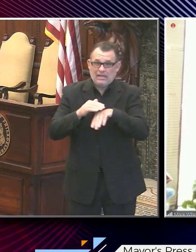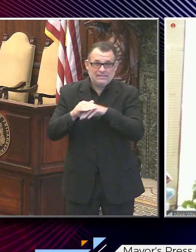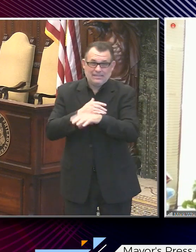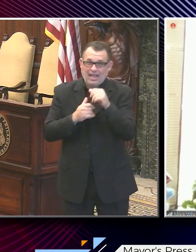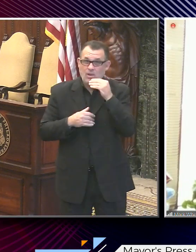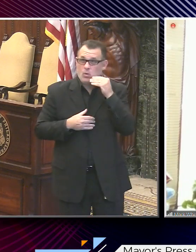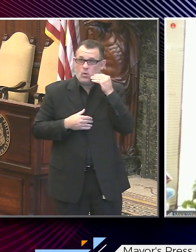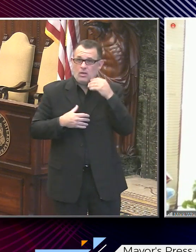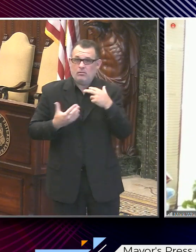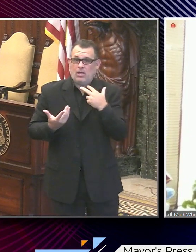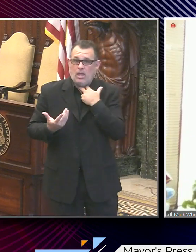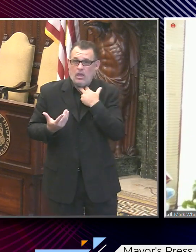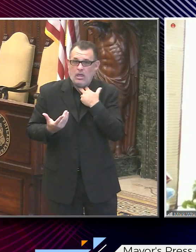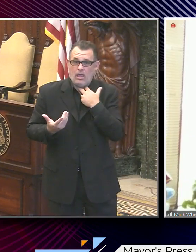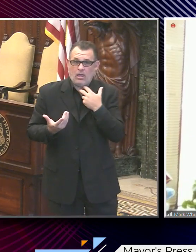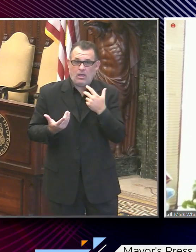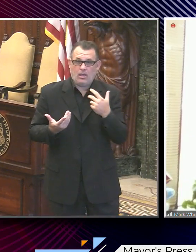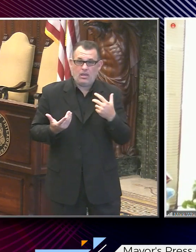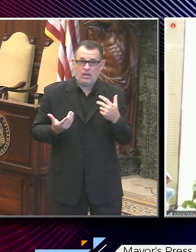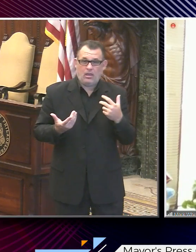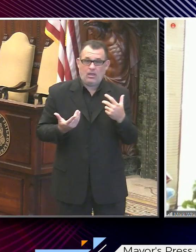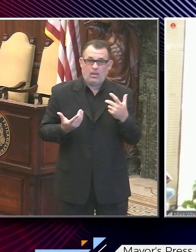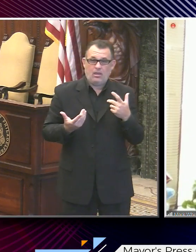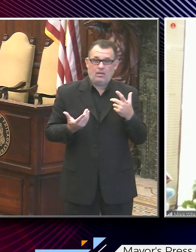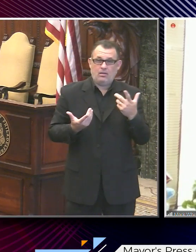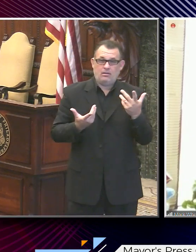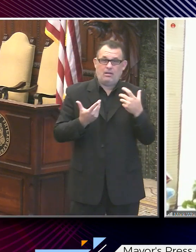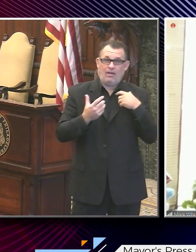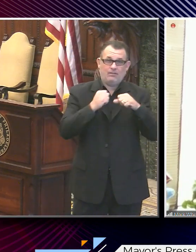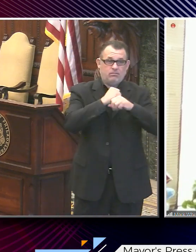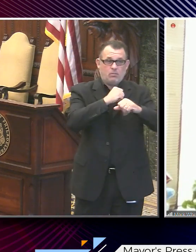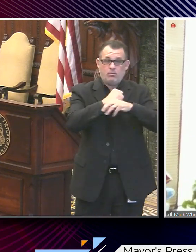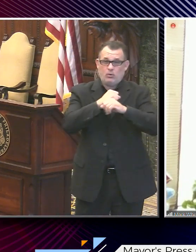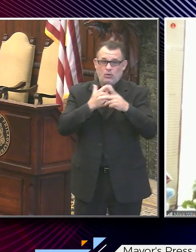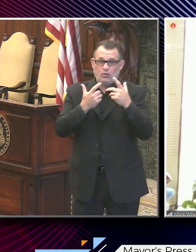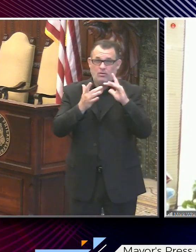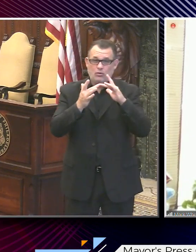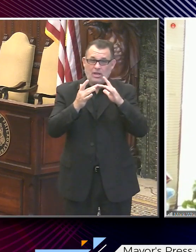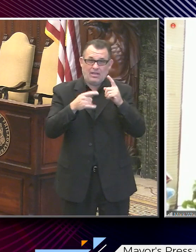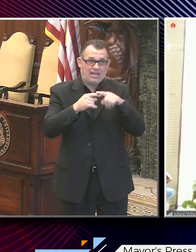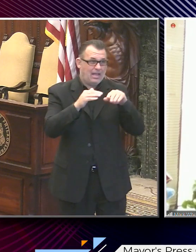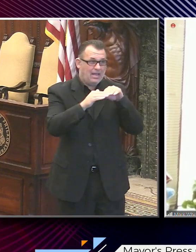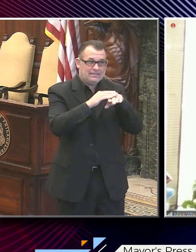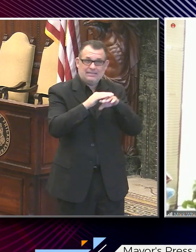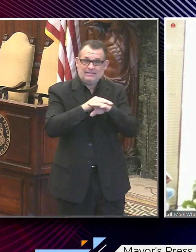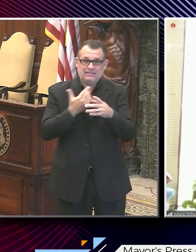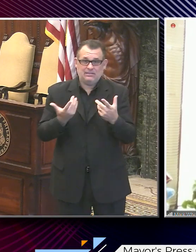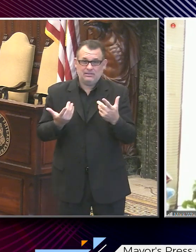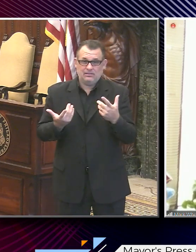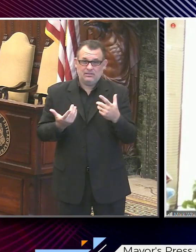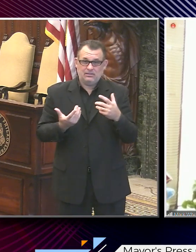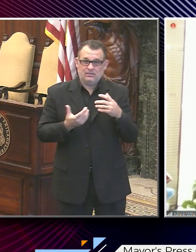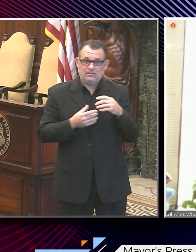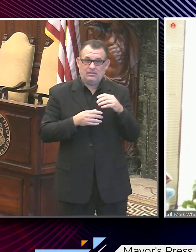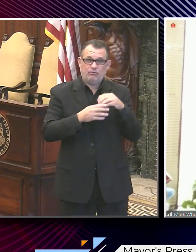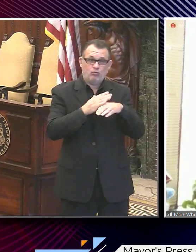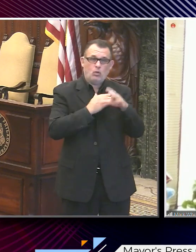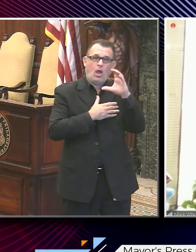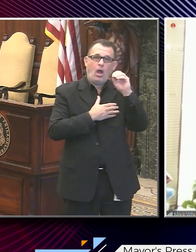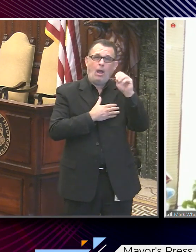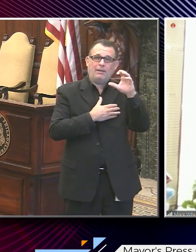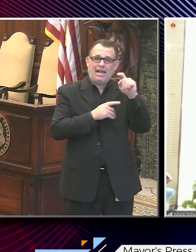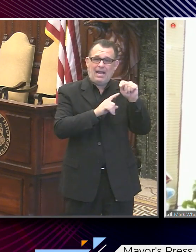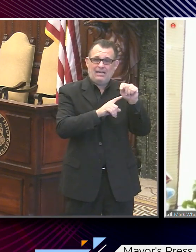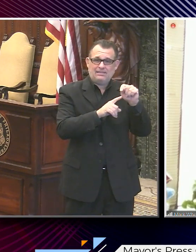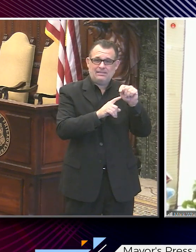for the 60-day promotional Internet Essentials program through Comcast. We are working through our agreement with Comcast